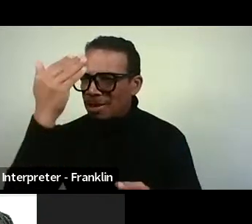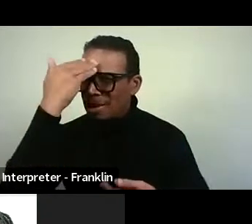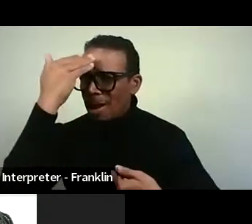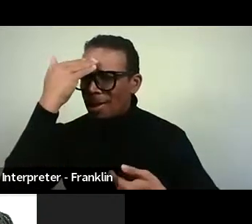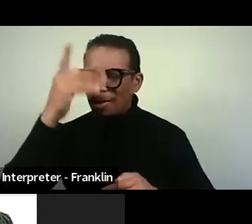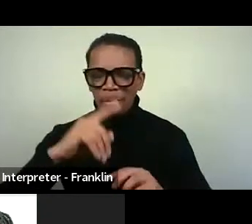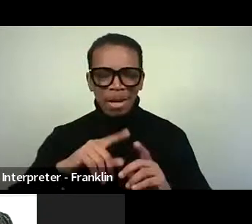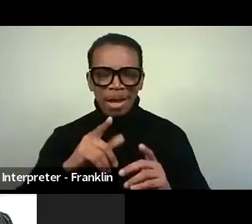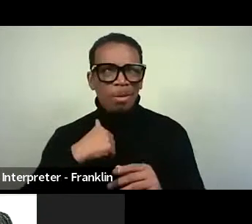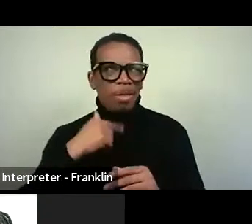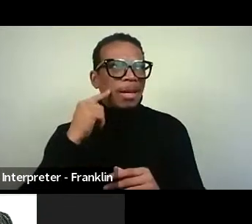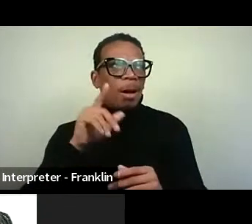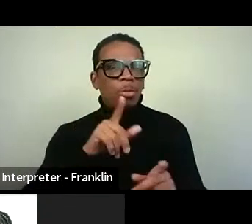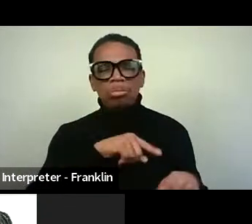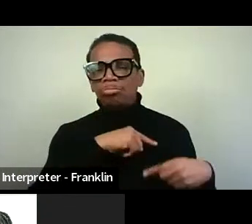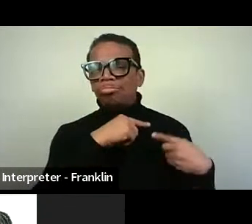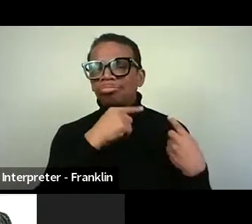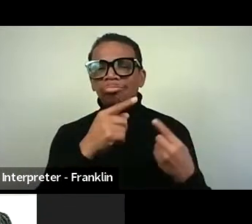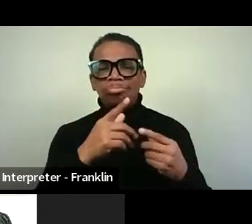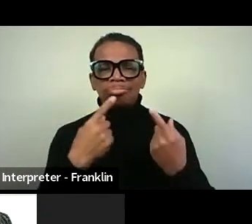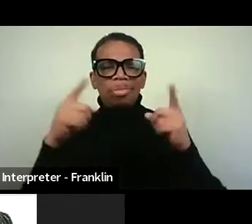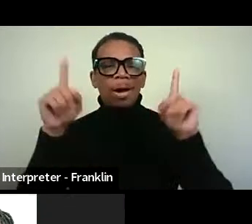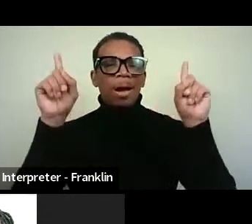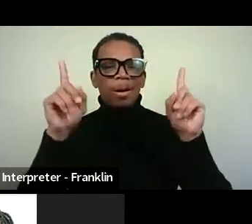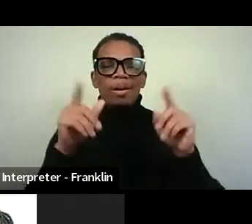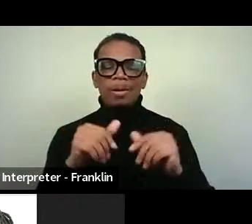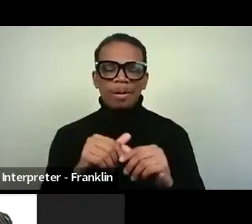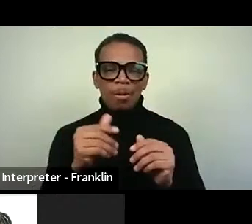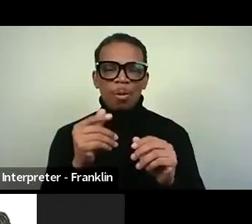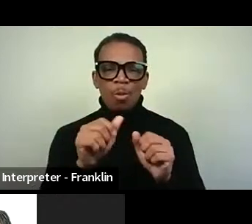would be where I am today if I didn't have that for sure.